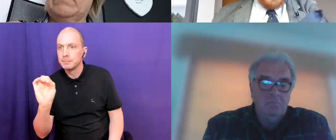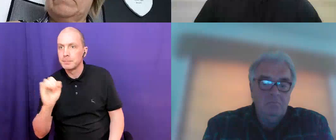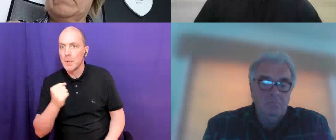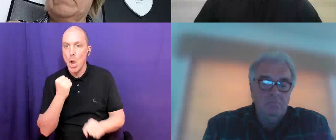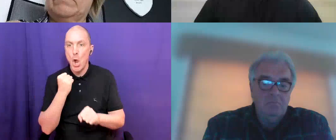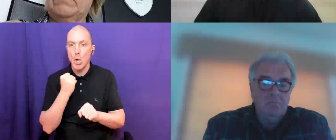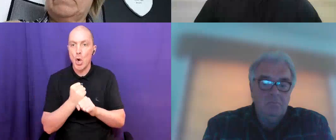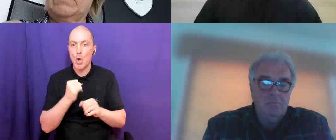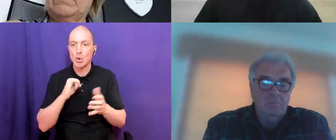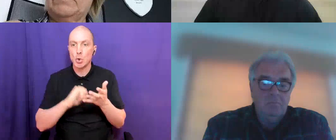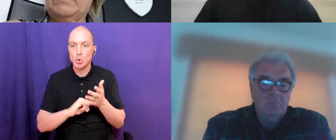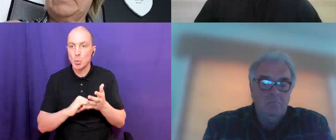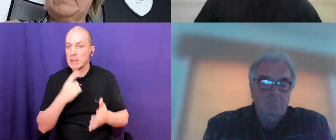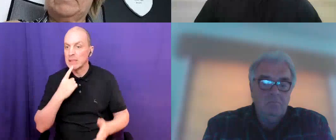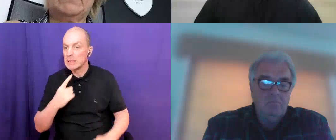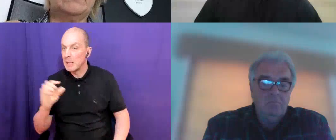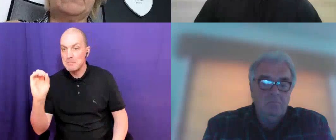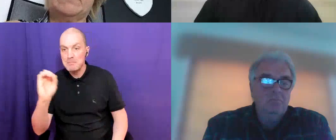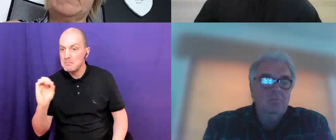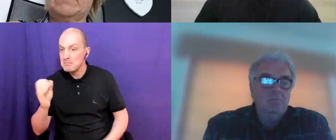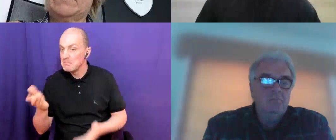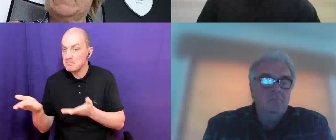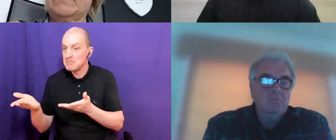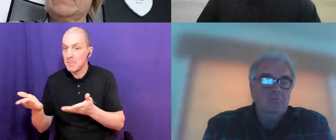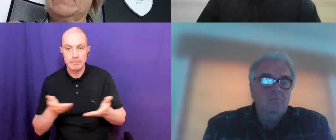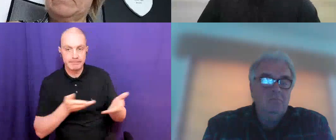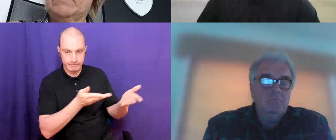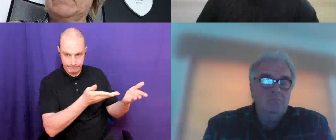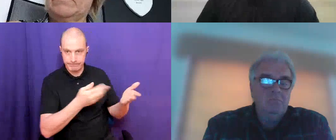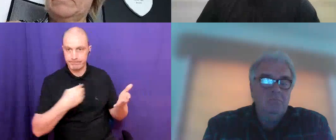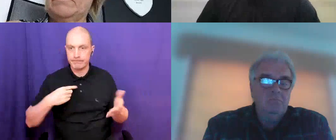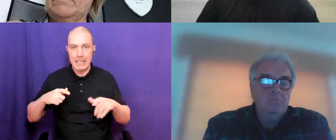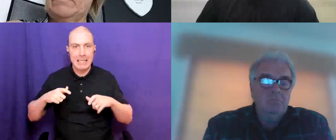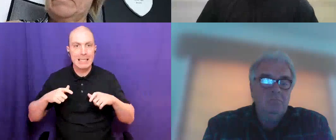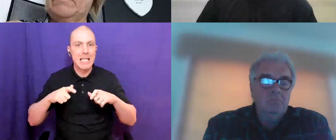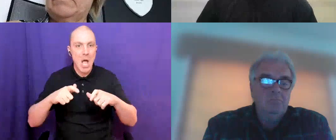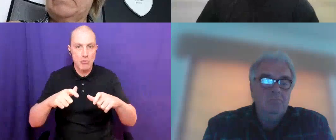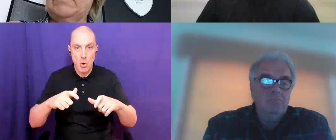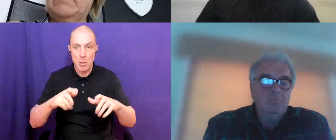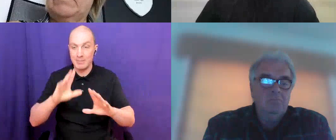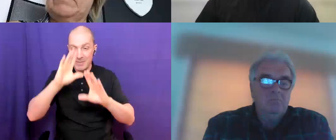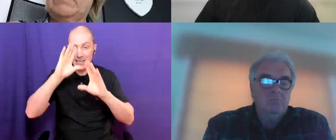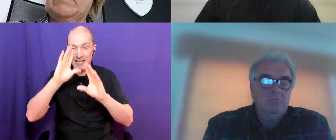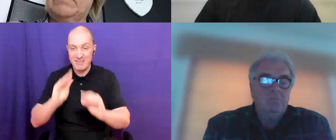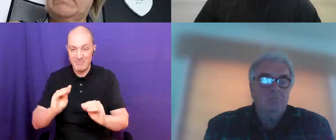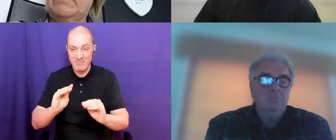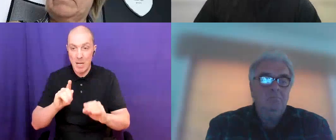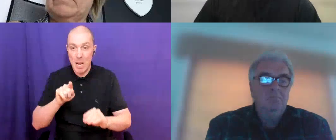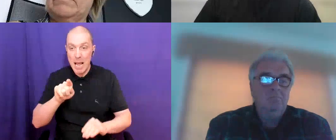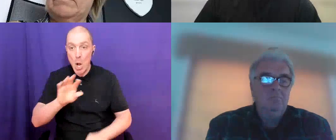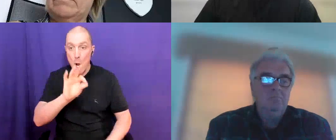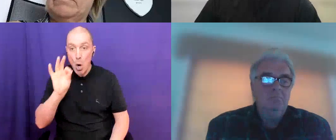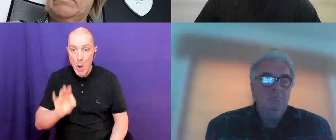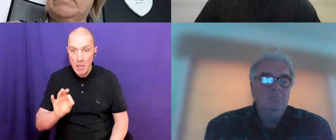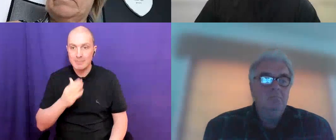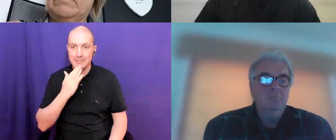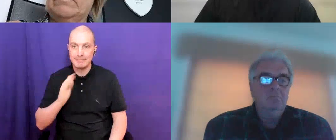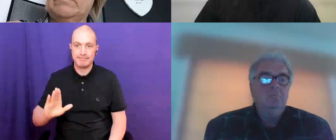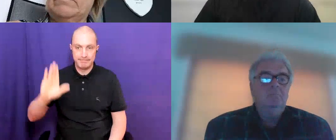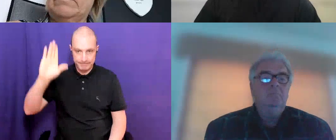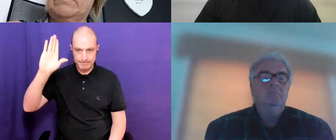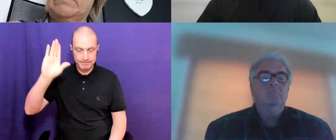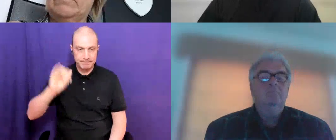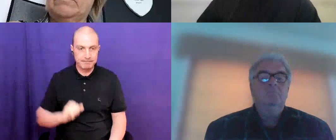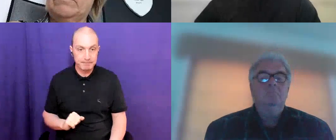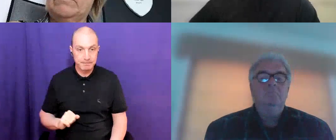no. Okay, I'll continue on with the briefing, but just a reminder, if there aren't any questions, just raise a hand.